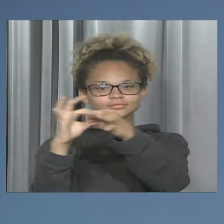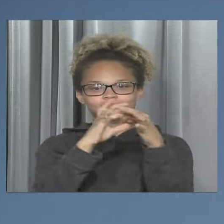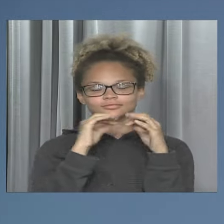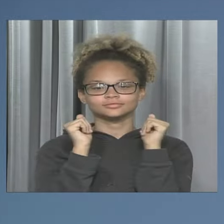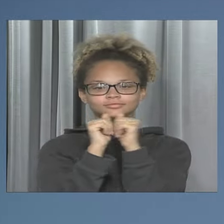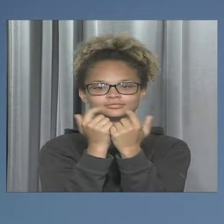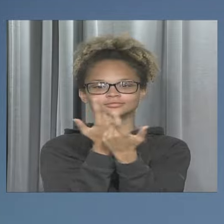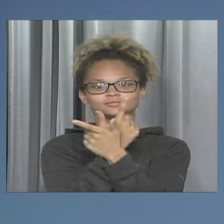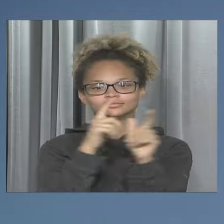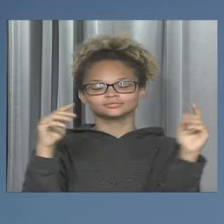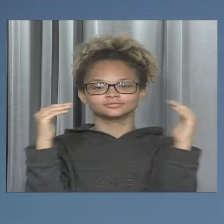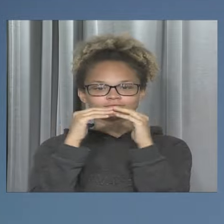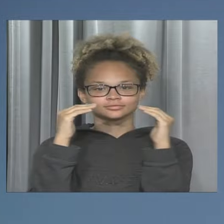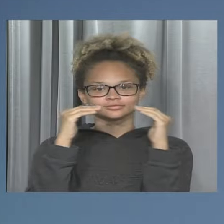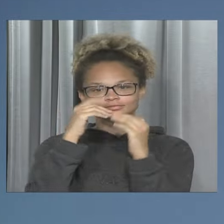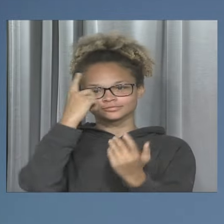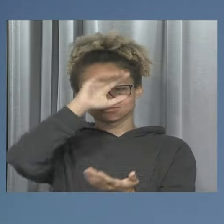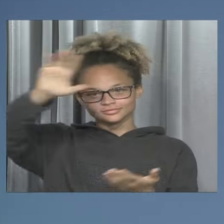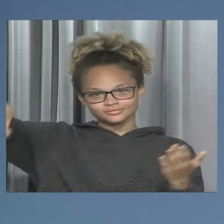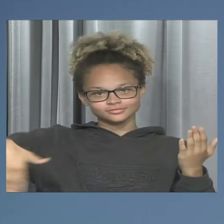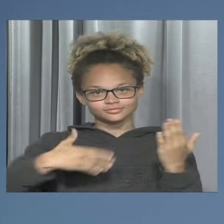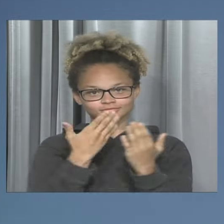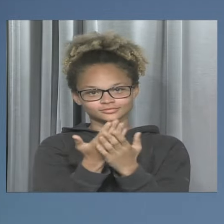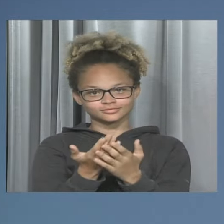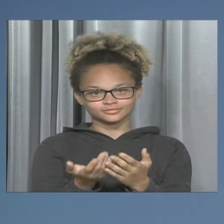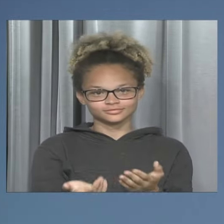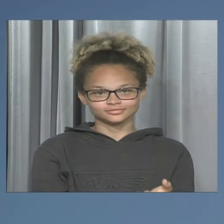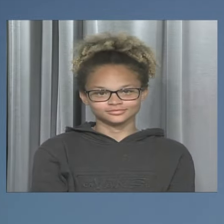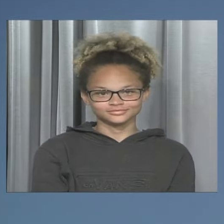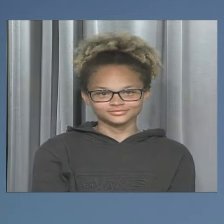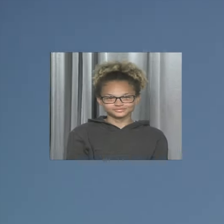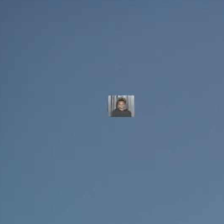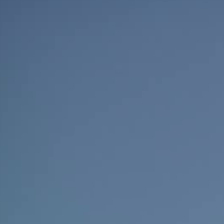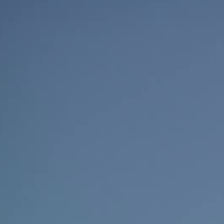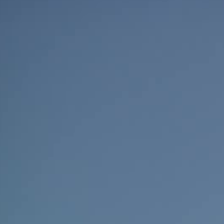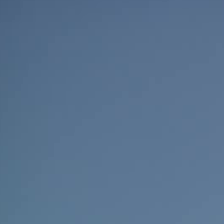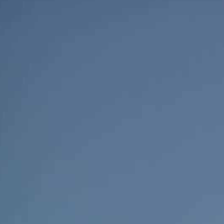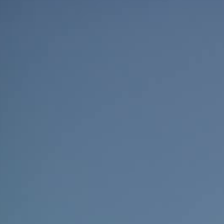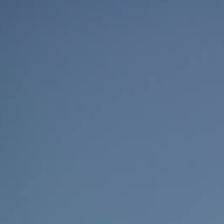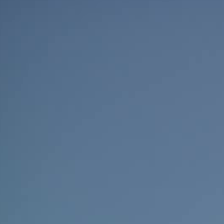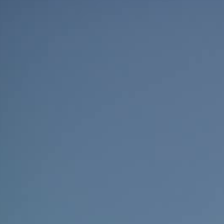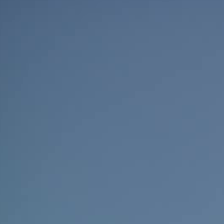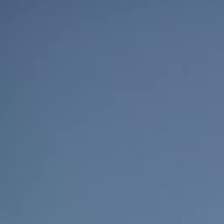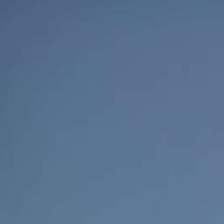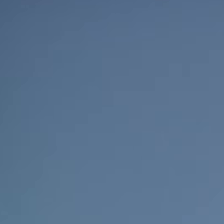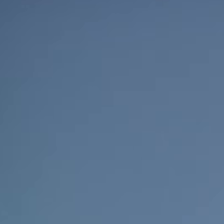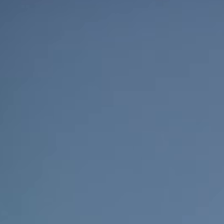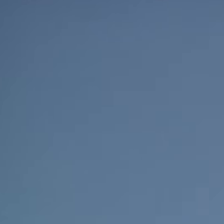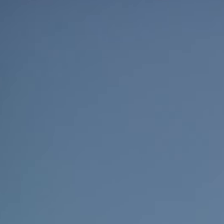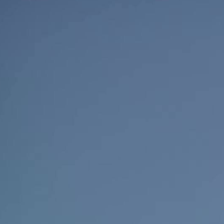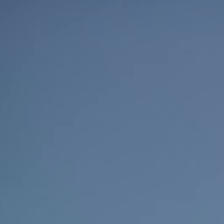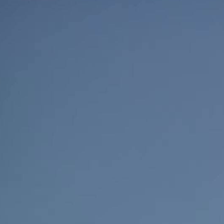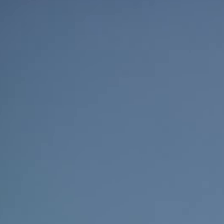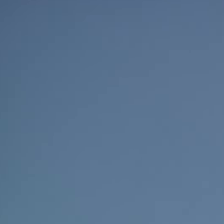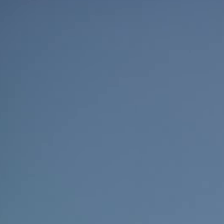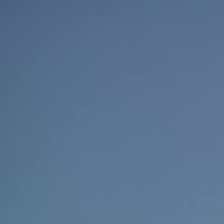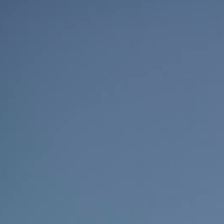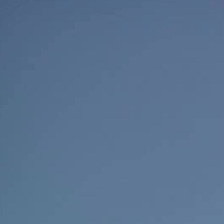under God, indivisible, with liberty and justice for all. Please remain standing for a moment of